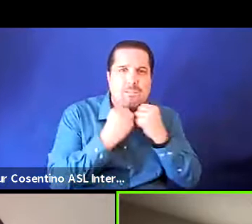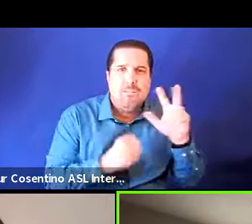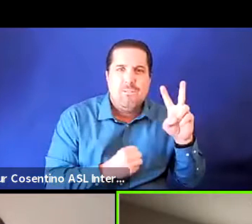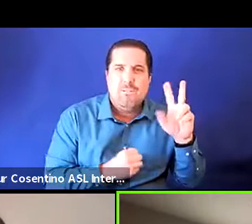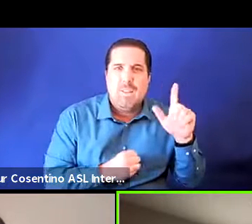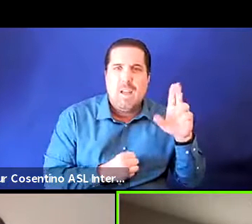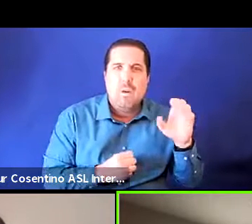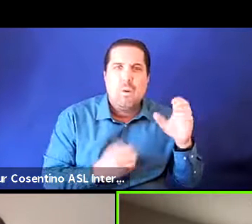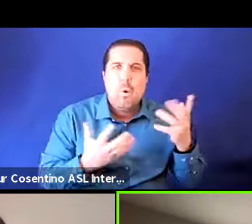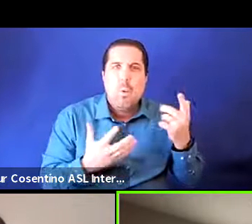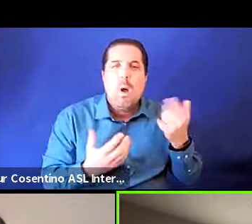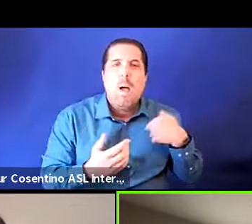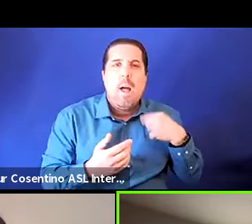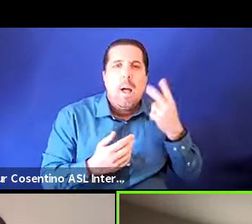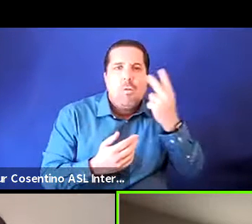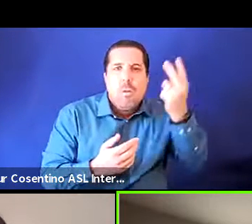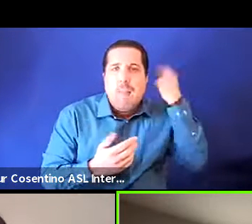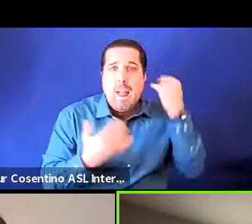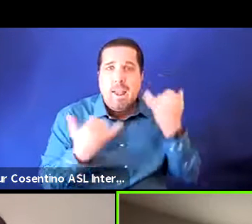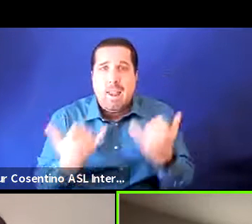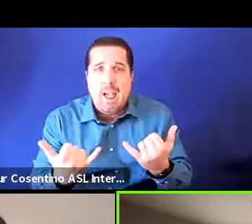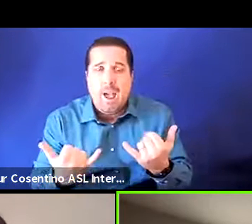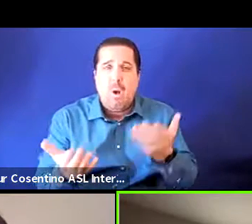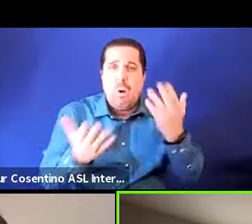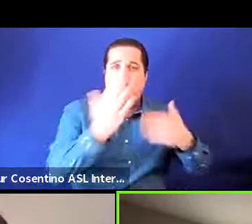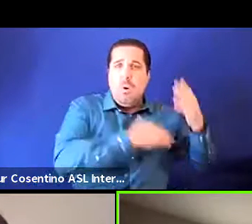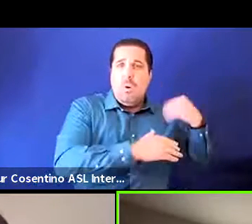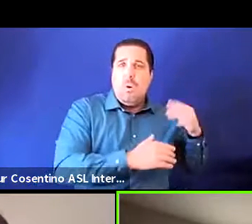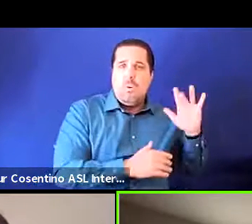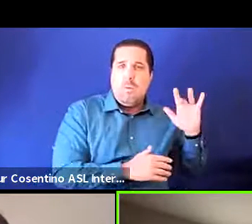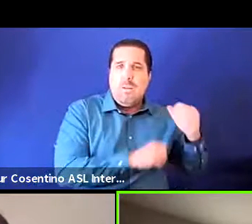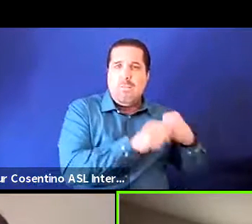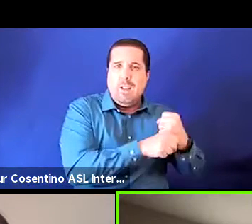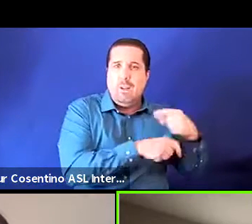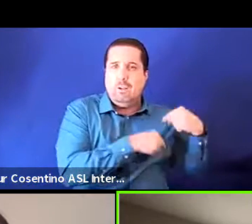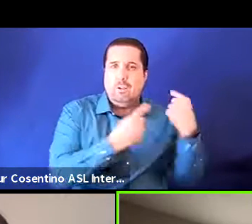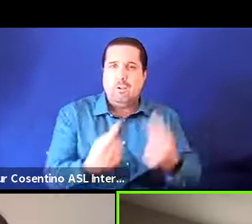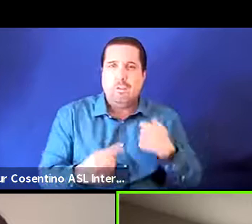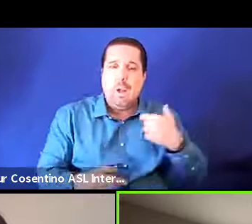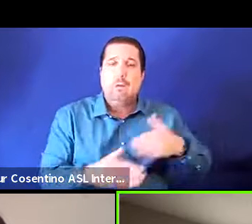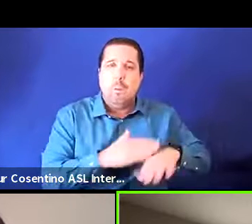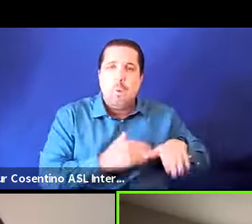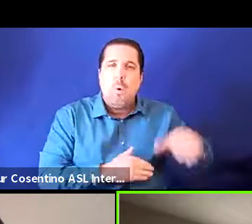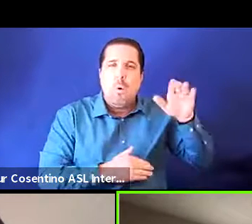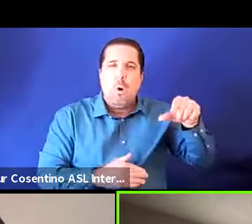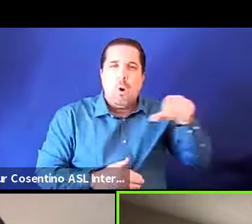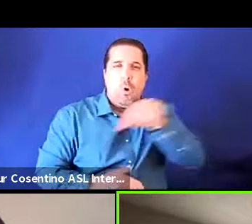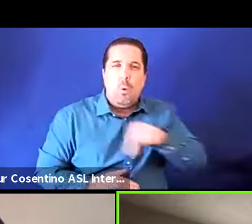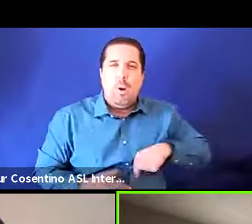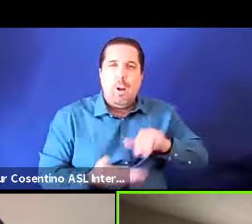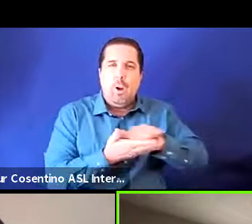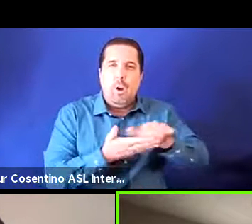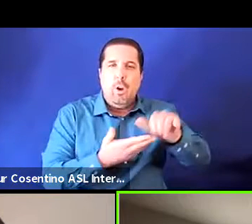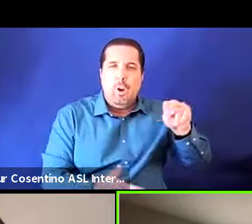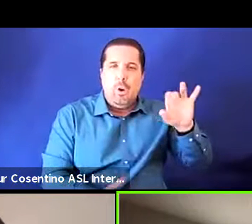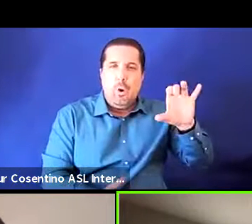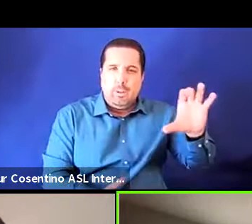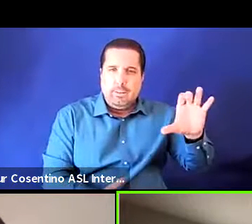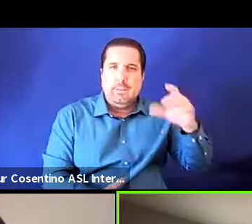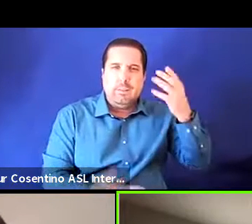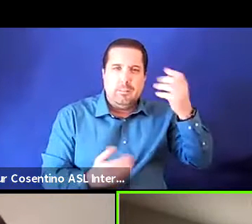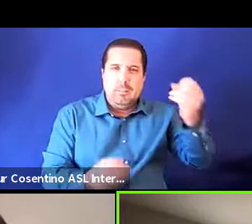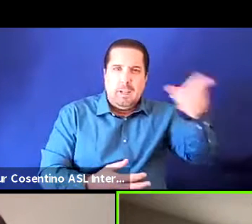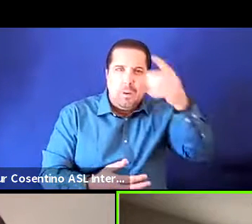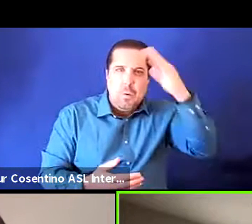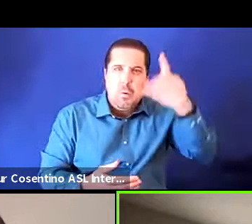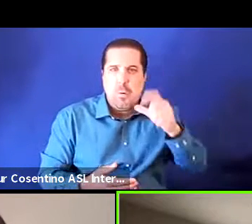I reflect upon now as an organizer for now 25 years. I was born and raised in Queens, New York City. For those of you that know me, I see a lot of